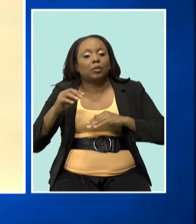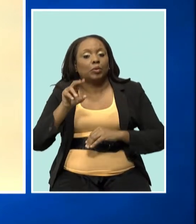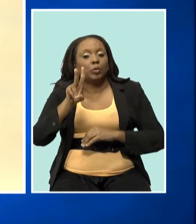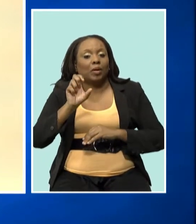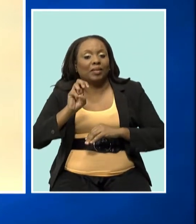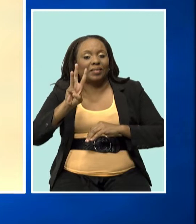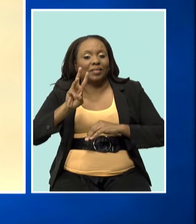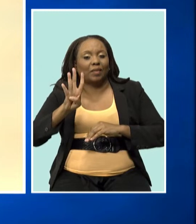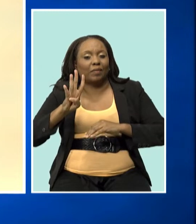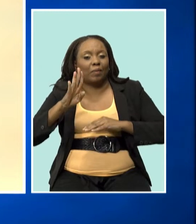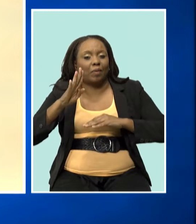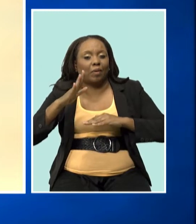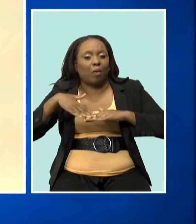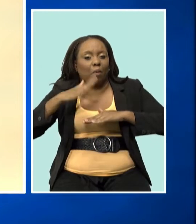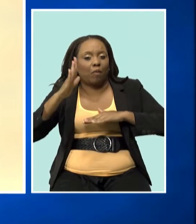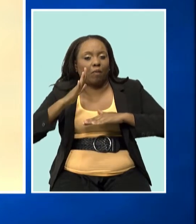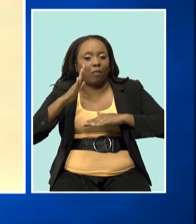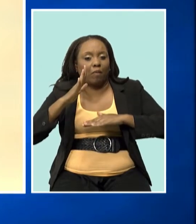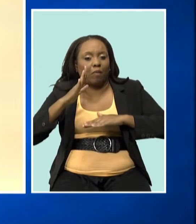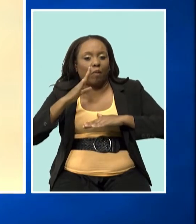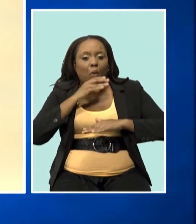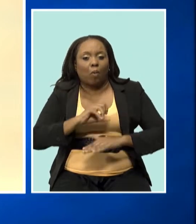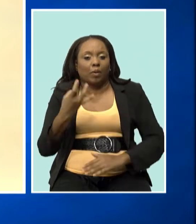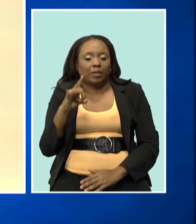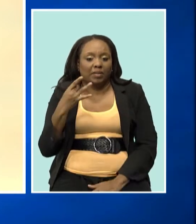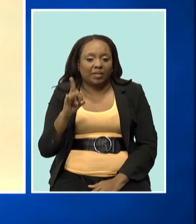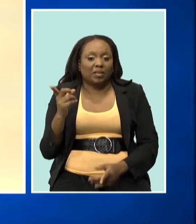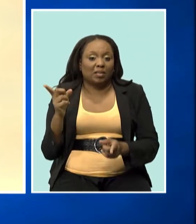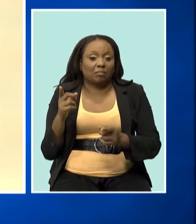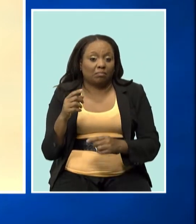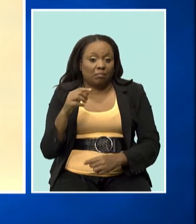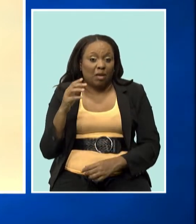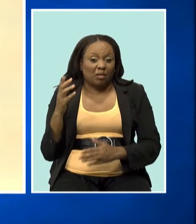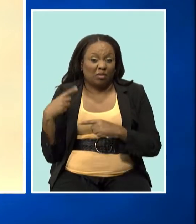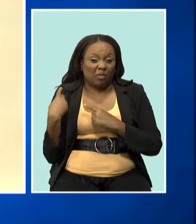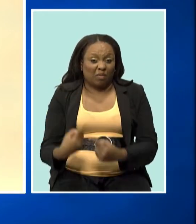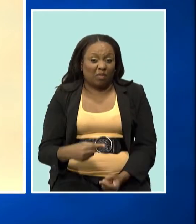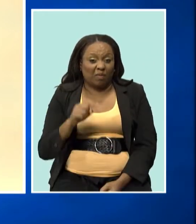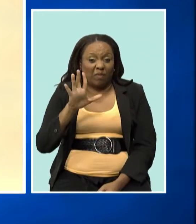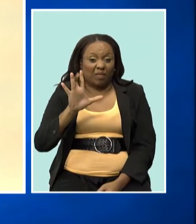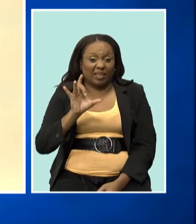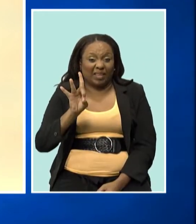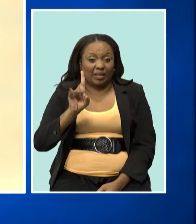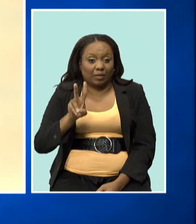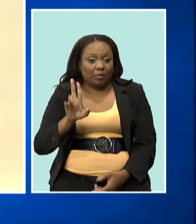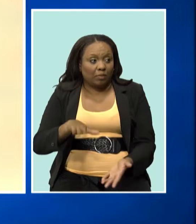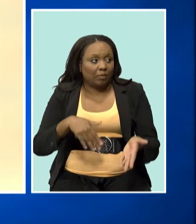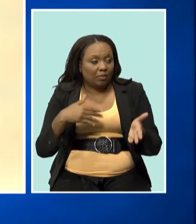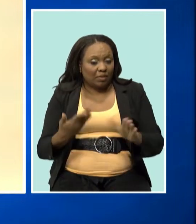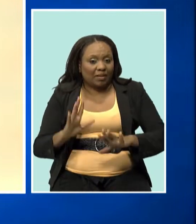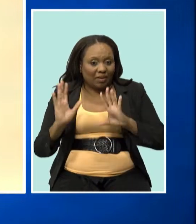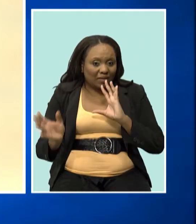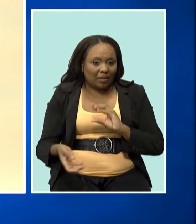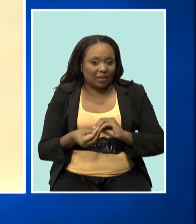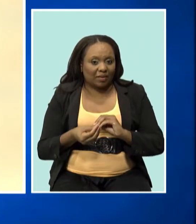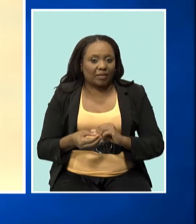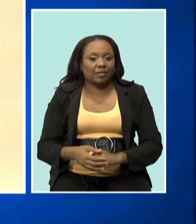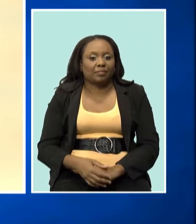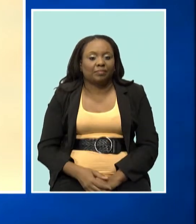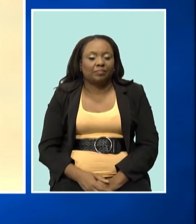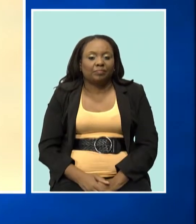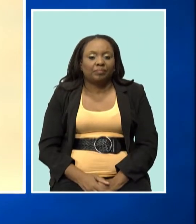After 2 rounds of chemotherapy, Deshaun was transferred from the U.S. back to Barbados. A fundraising campaign has been launched to help the family